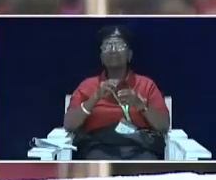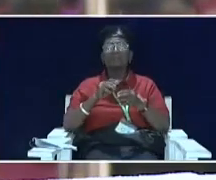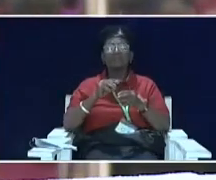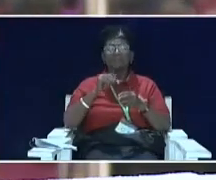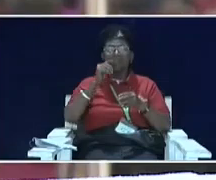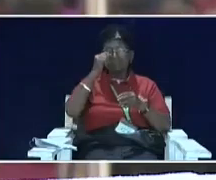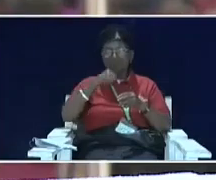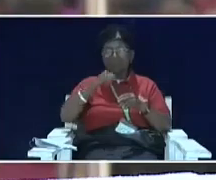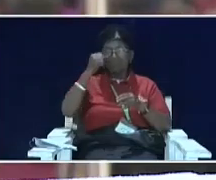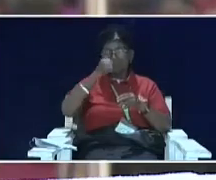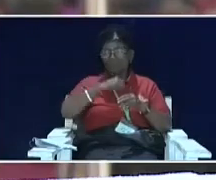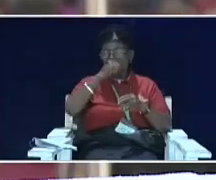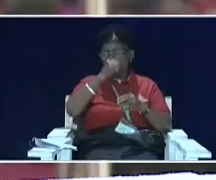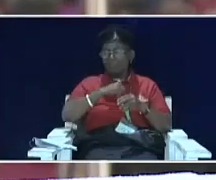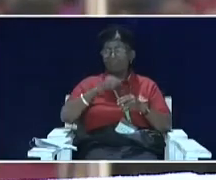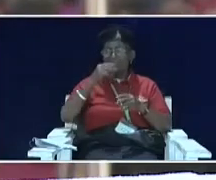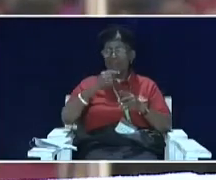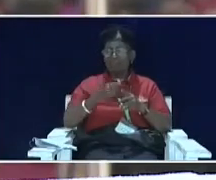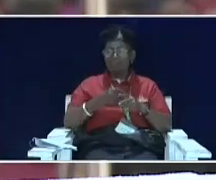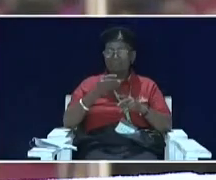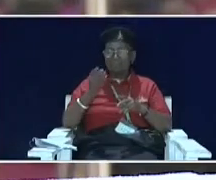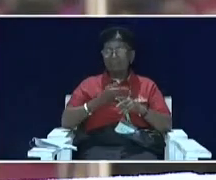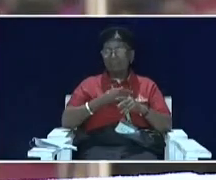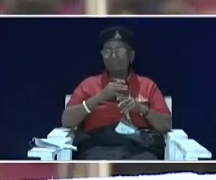The Almighty God has the power